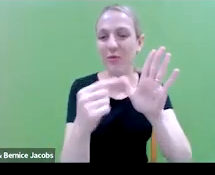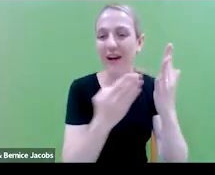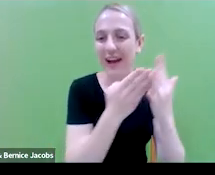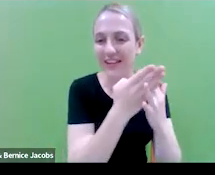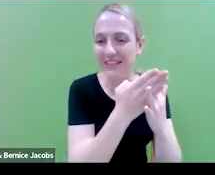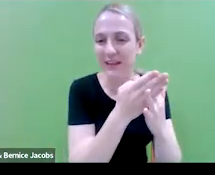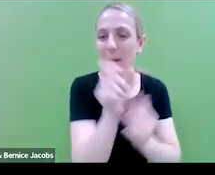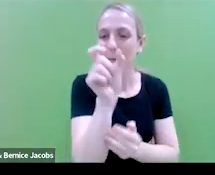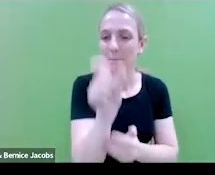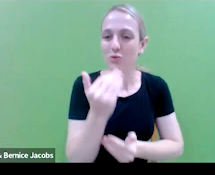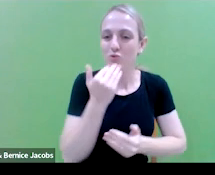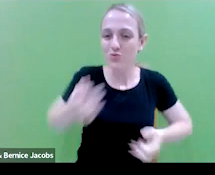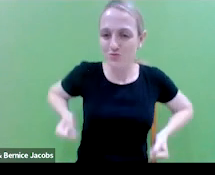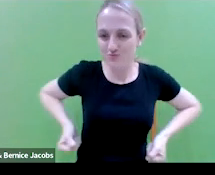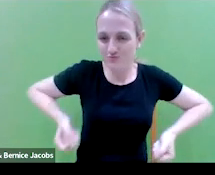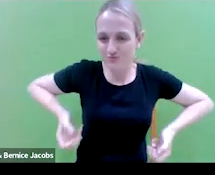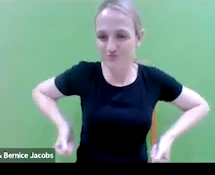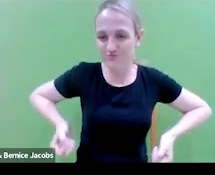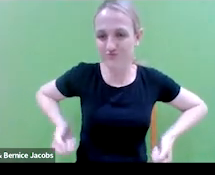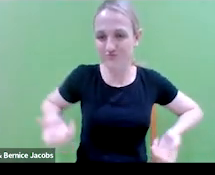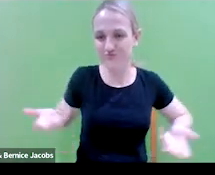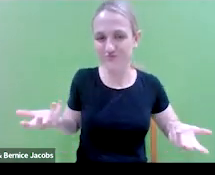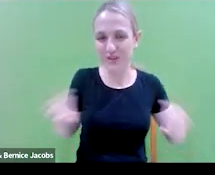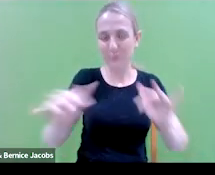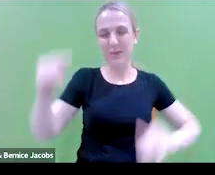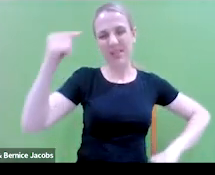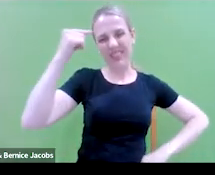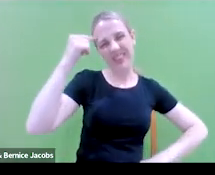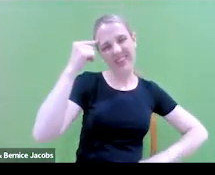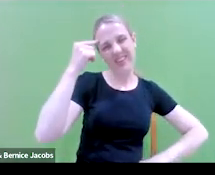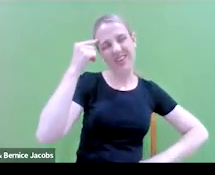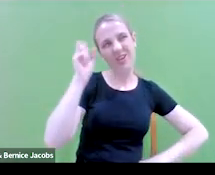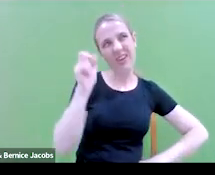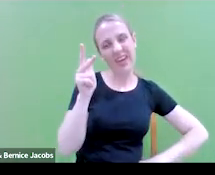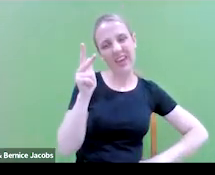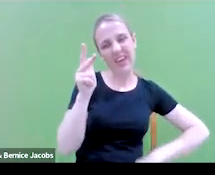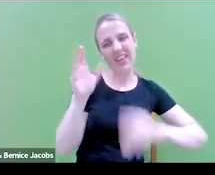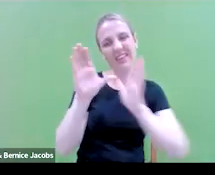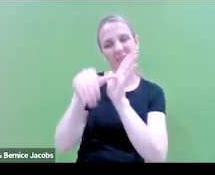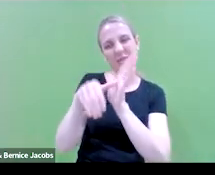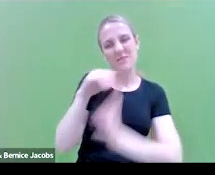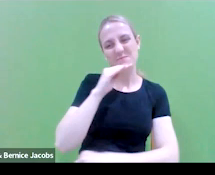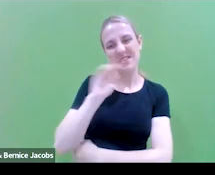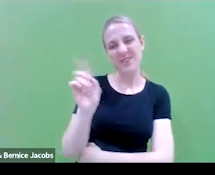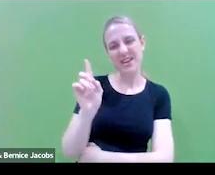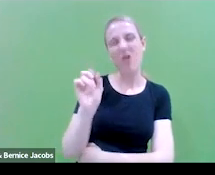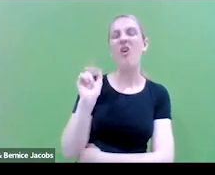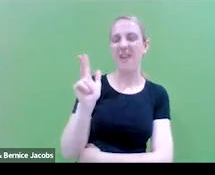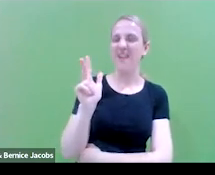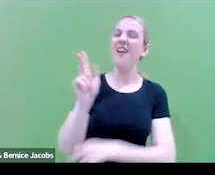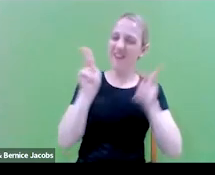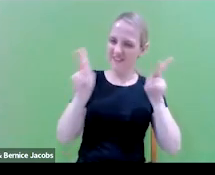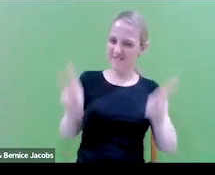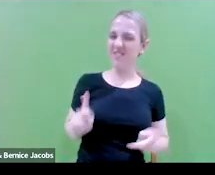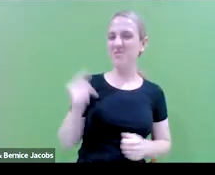person who uses a wheelchair. And so I think when people think mostly people with disabilities, they think the visible disabilities. So what is it